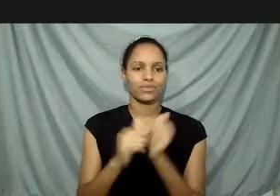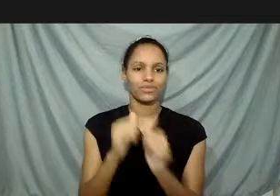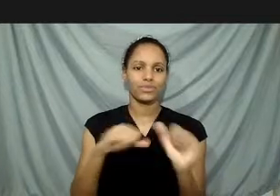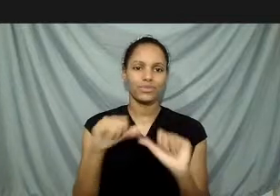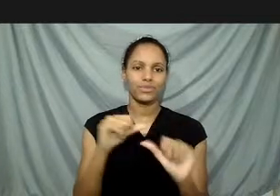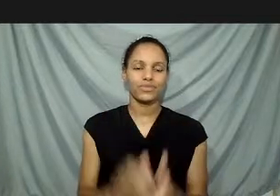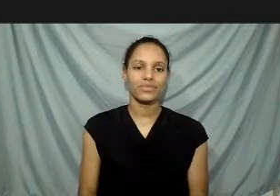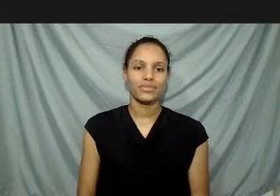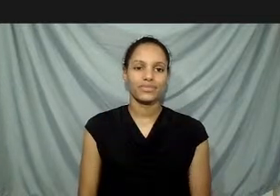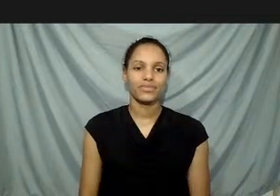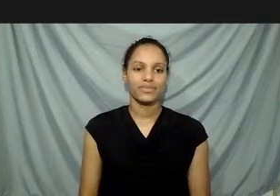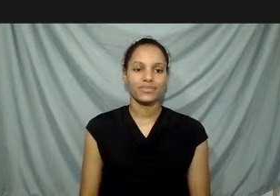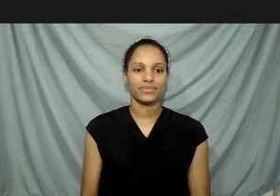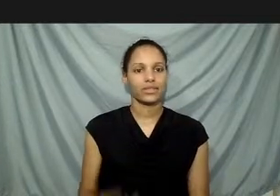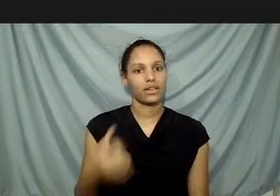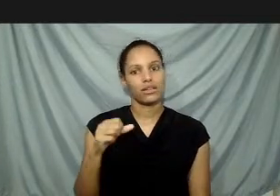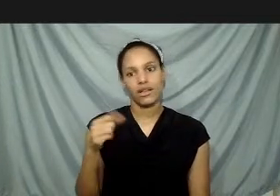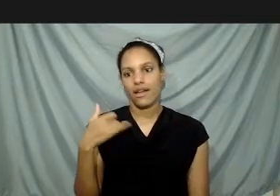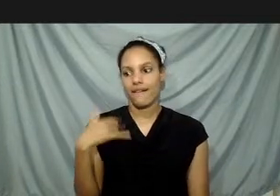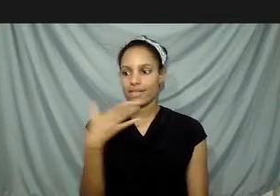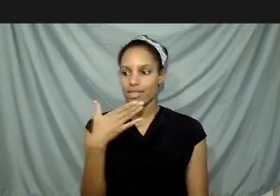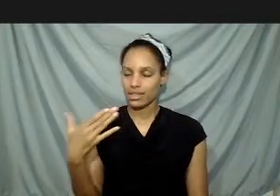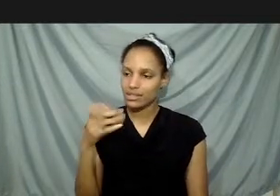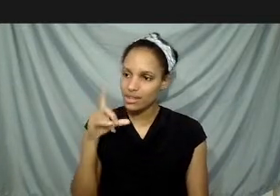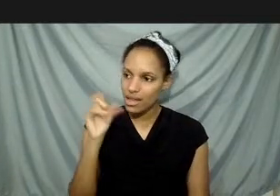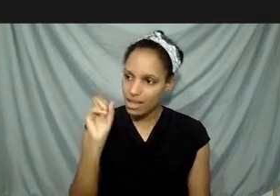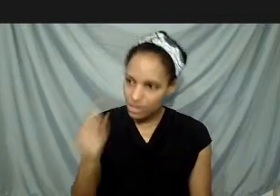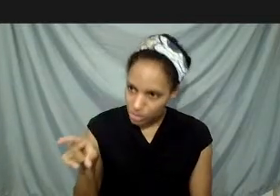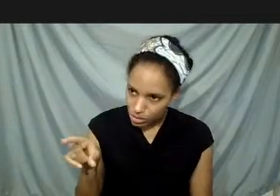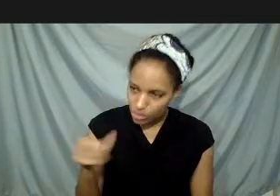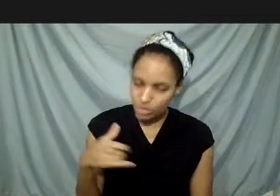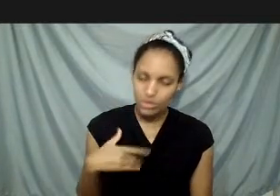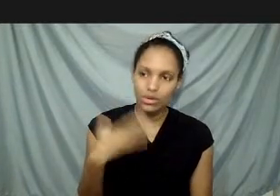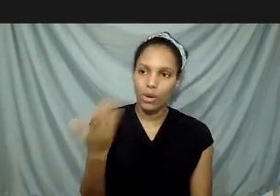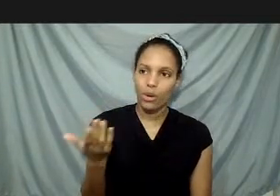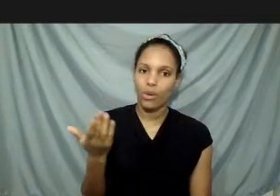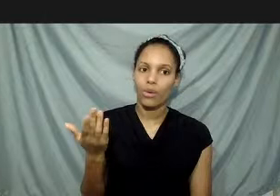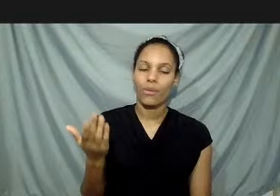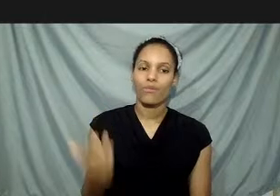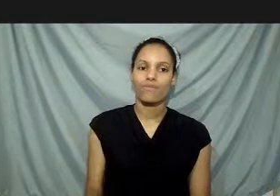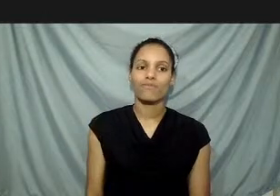things to ask you, things to kind of like circle back to.